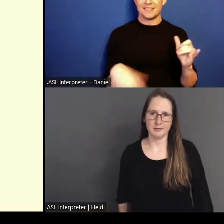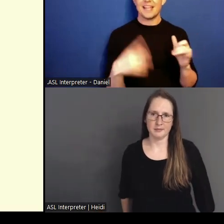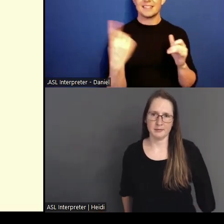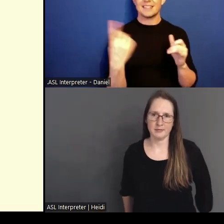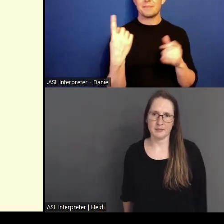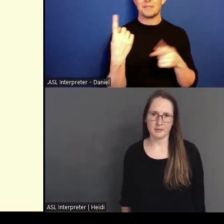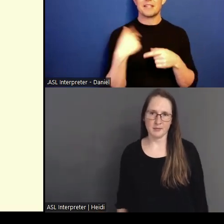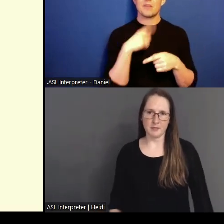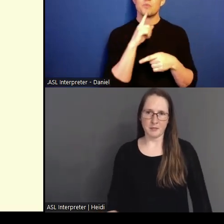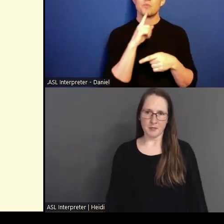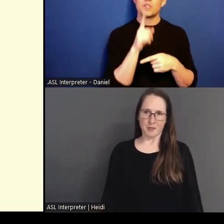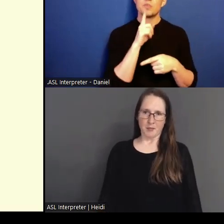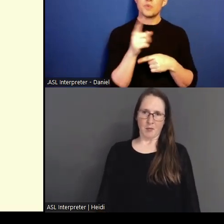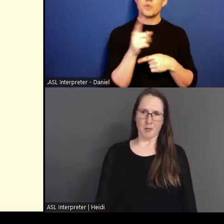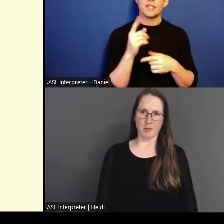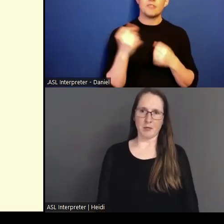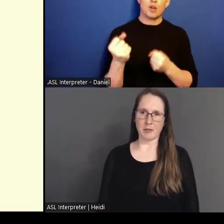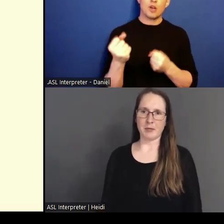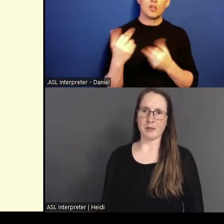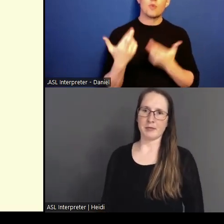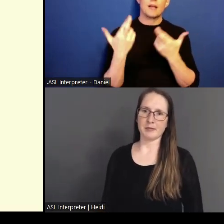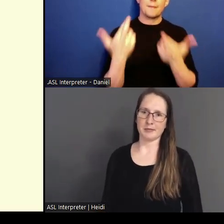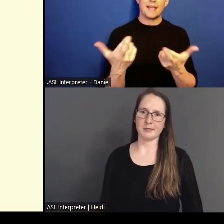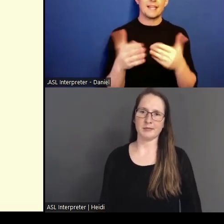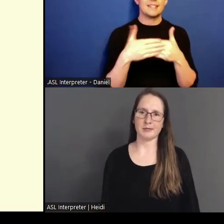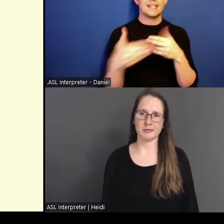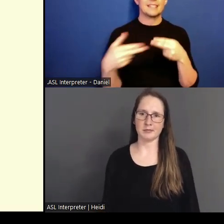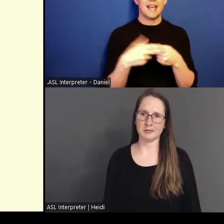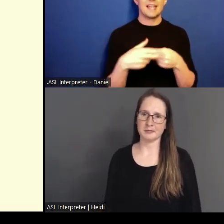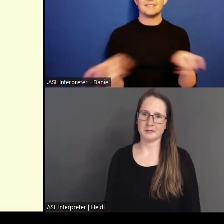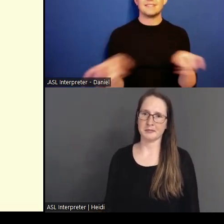something that I really, really highly recommend. Next slide.